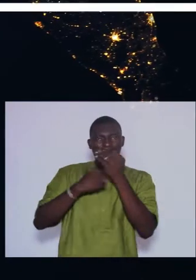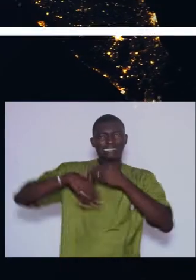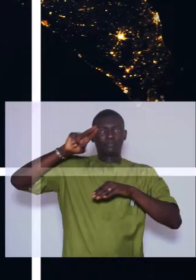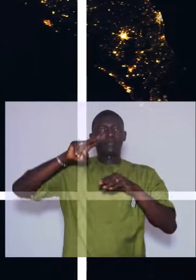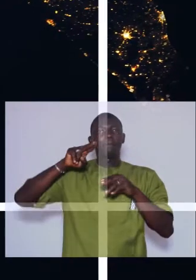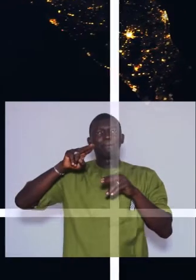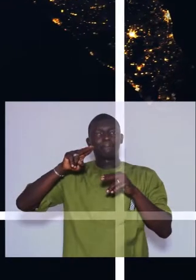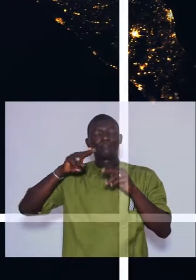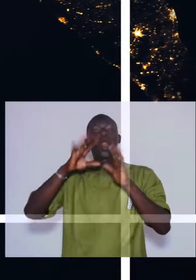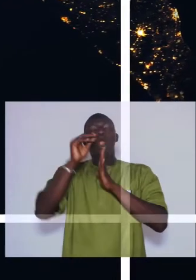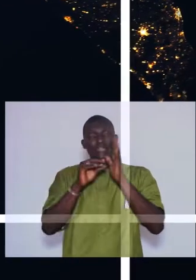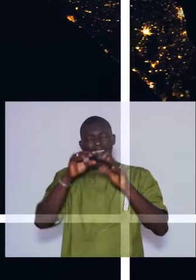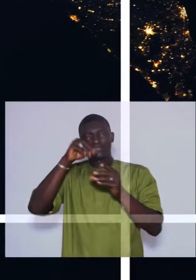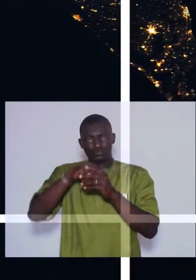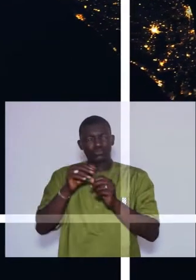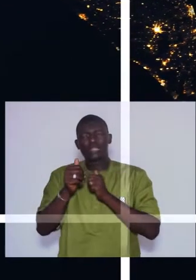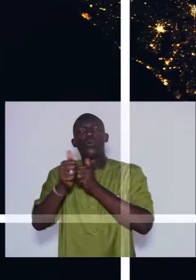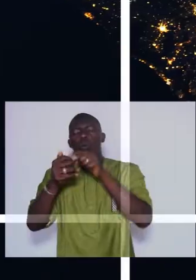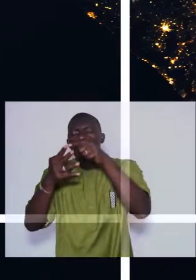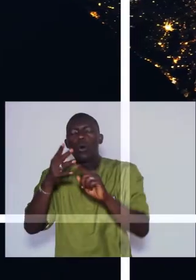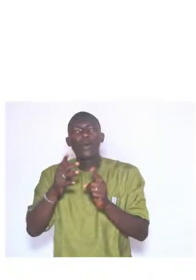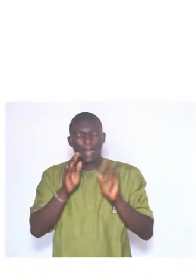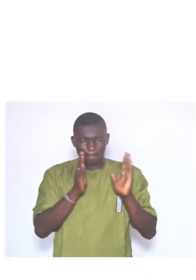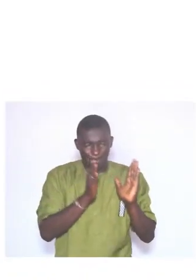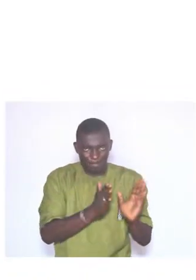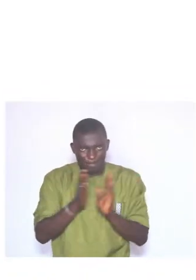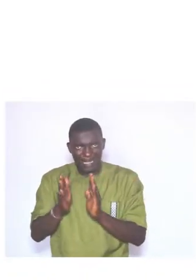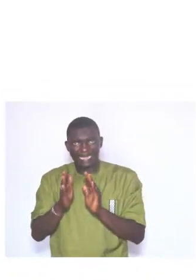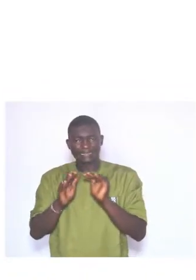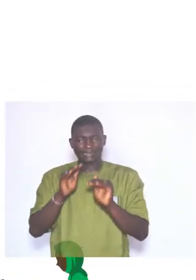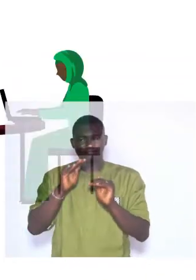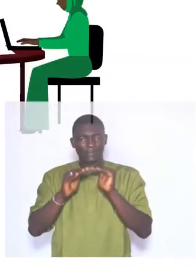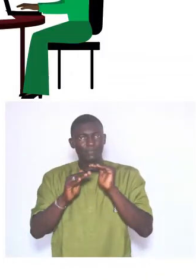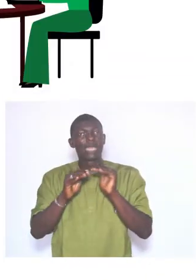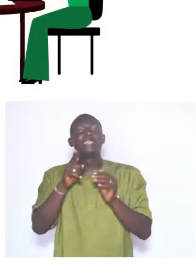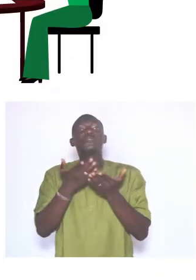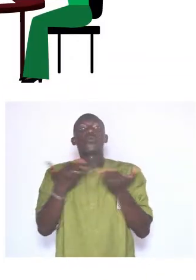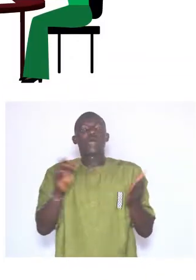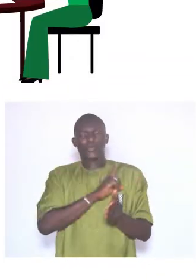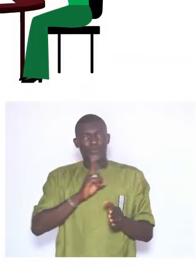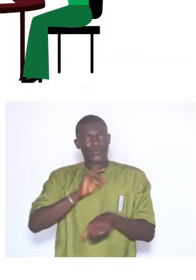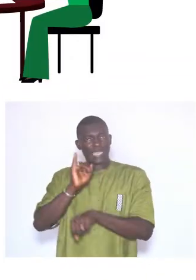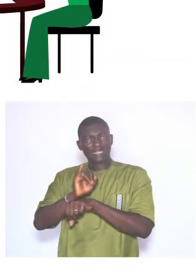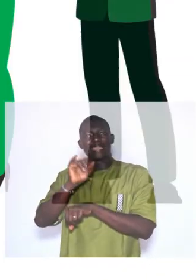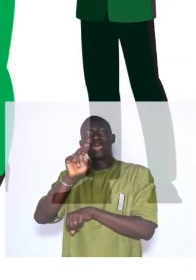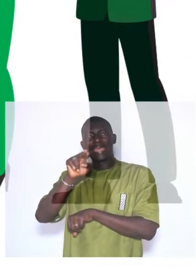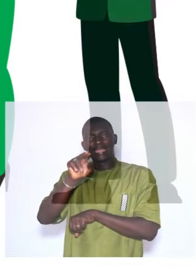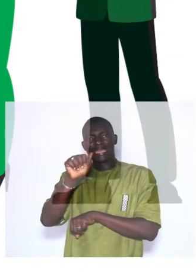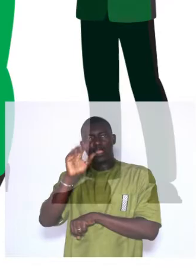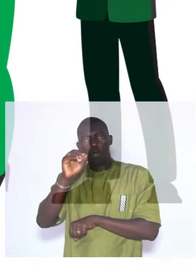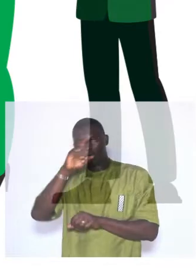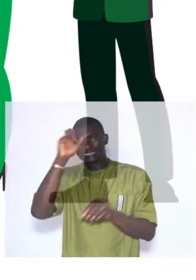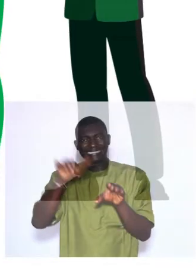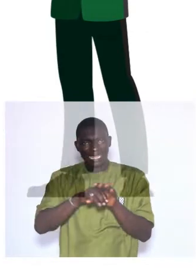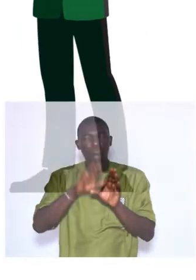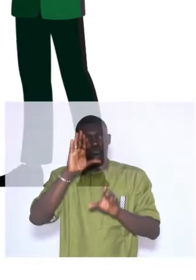process entails the following stages. Planning stage. This is where we identify the NAO staff to carry out the audit and